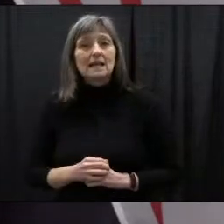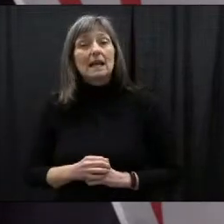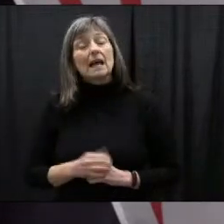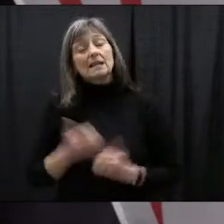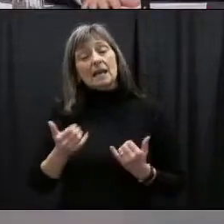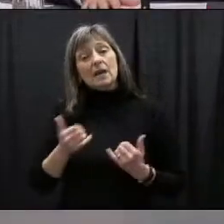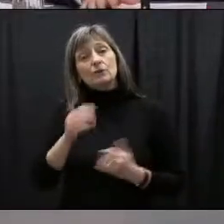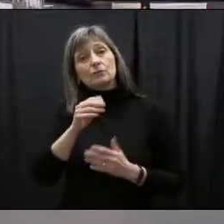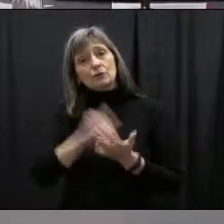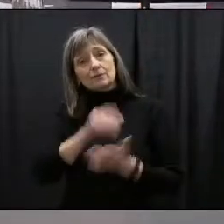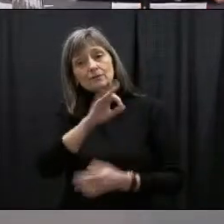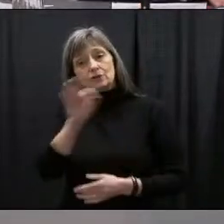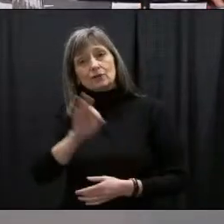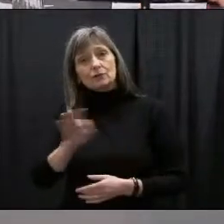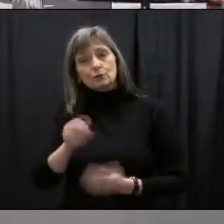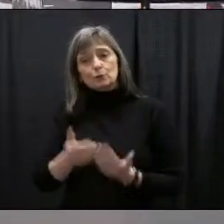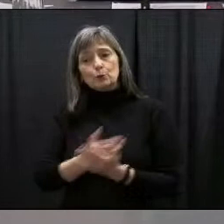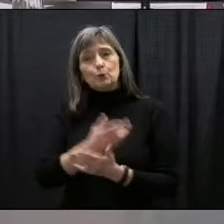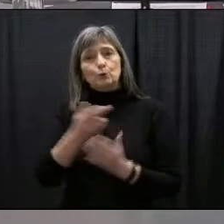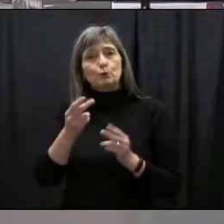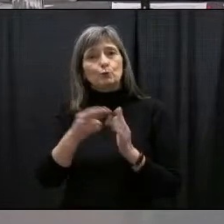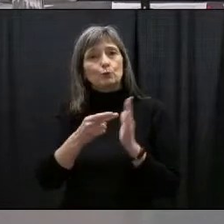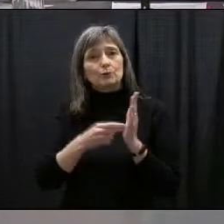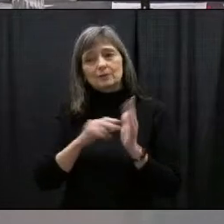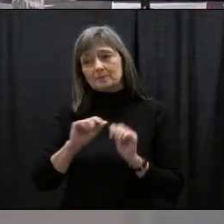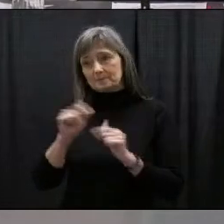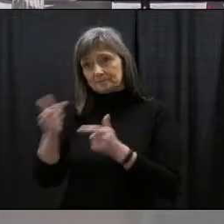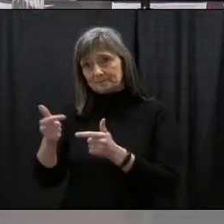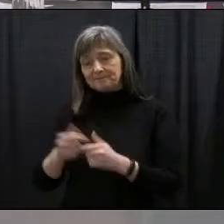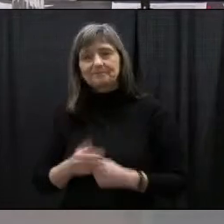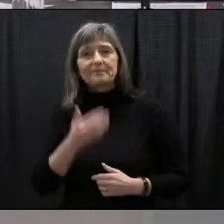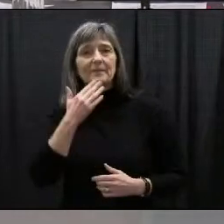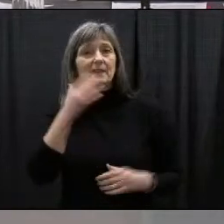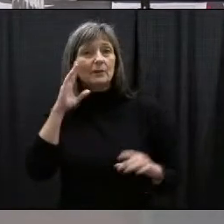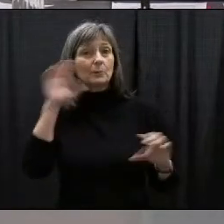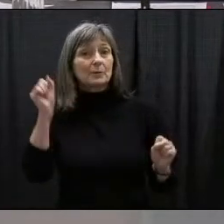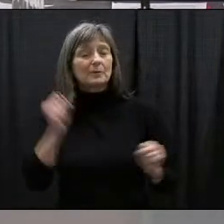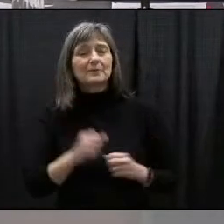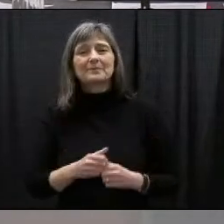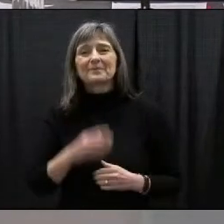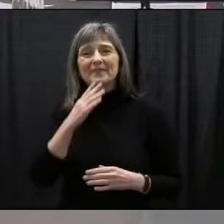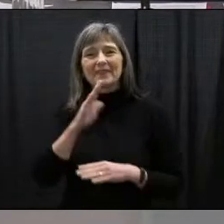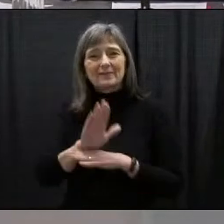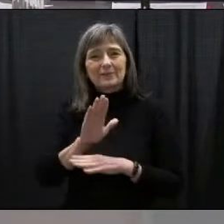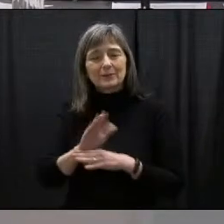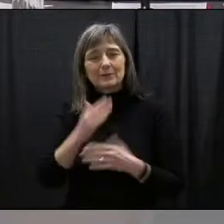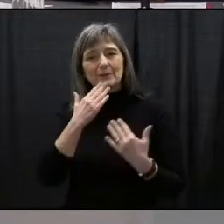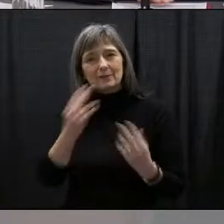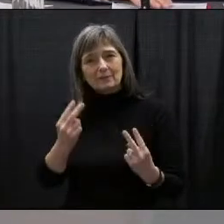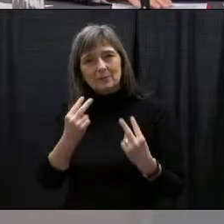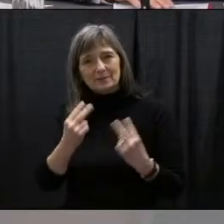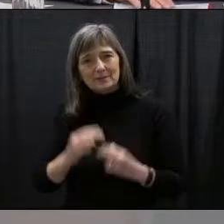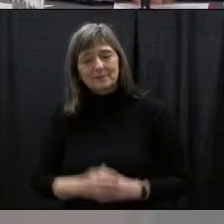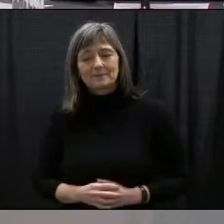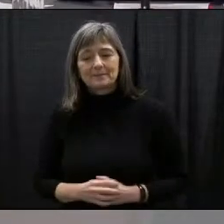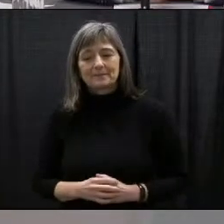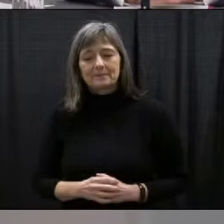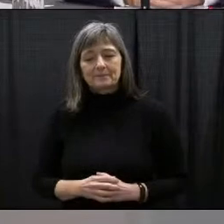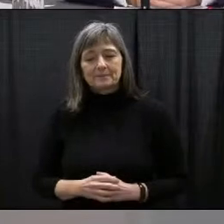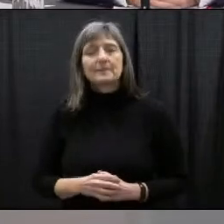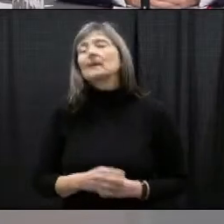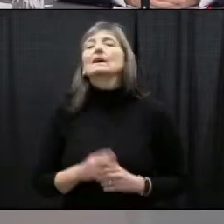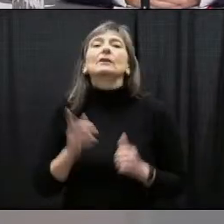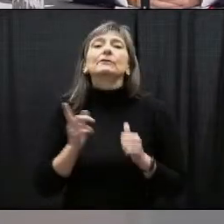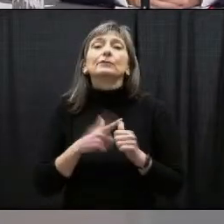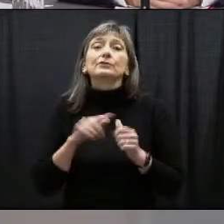the new measures in place. Dr. Fitzgerald. Thank you, Premier. Good afternoon, everyone. Thanks for joining us. I'll start with